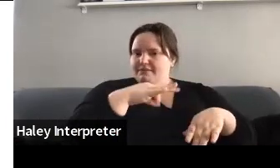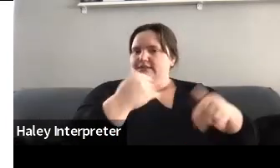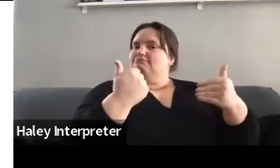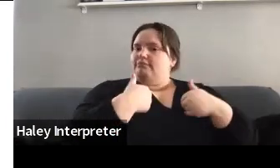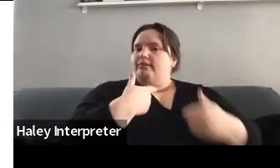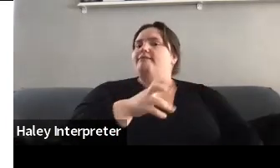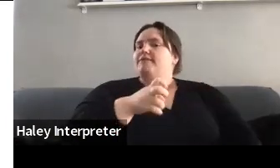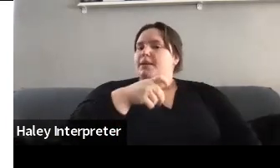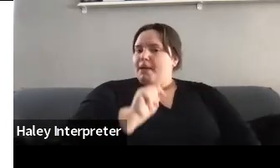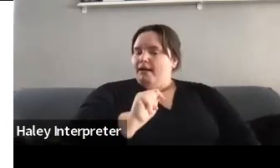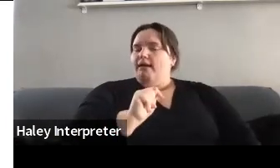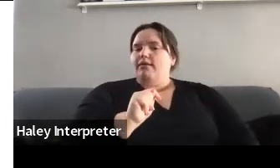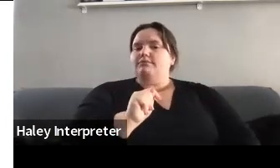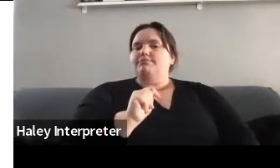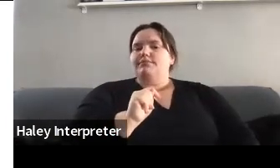ownership.